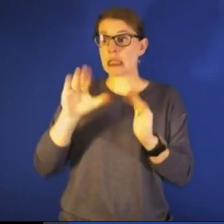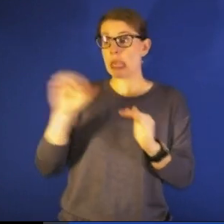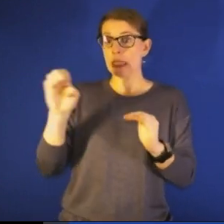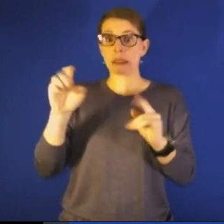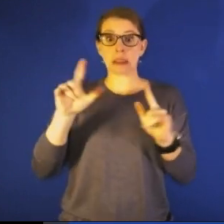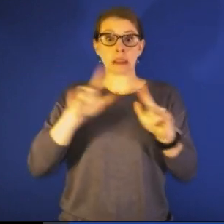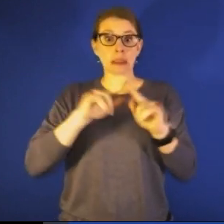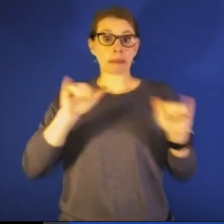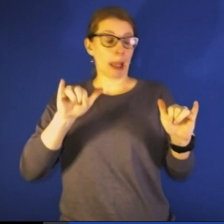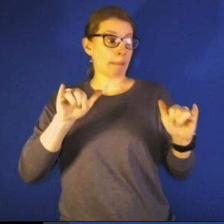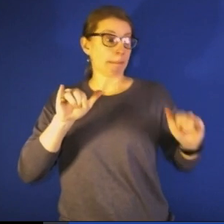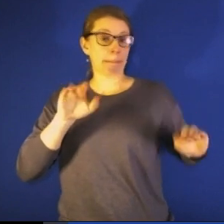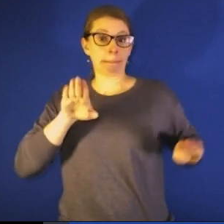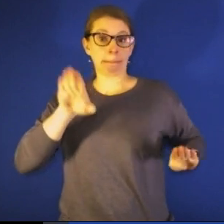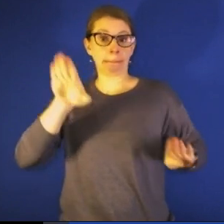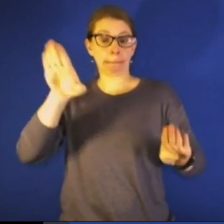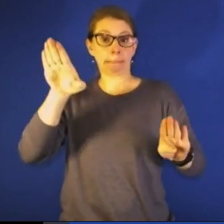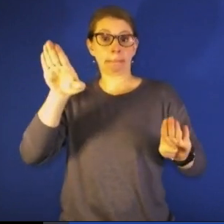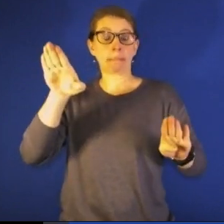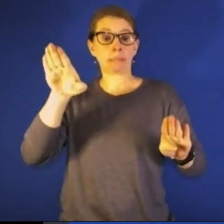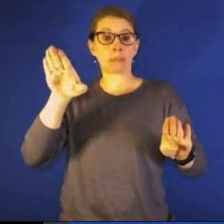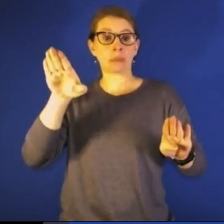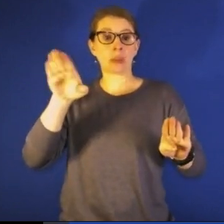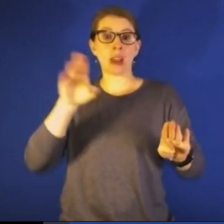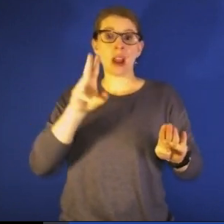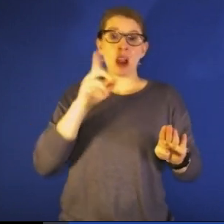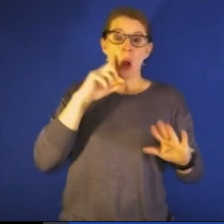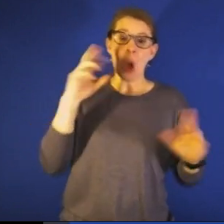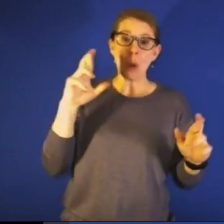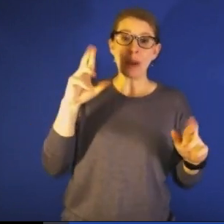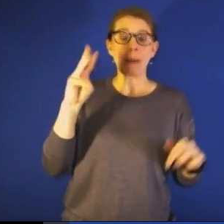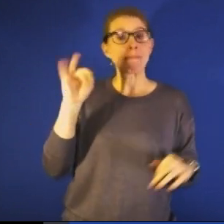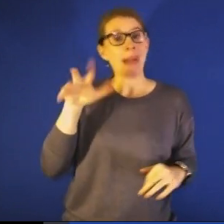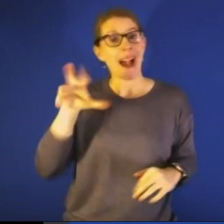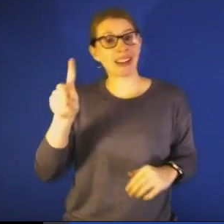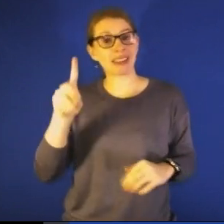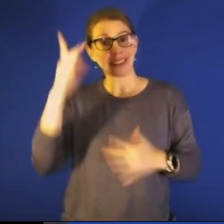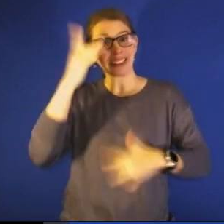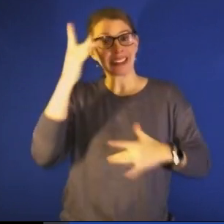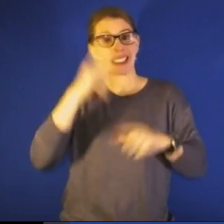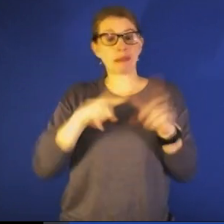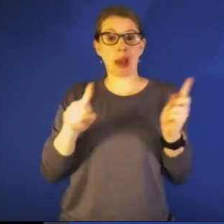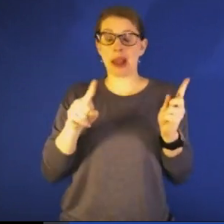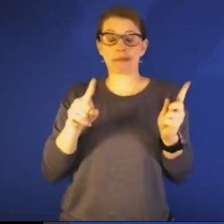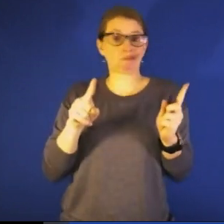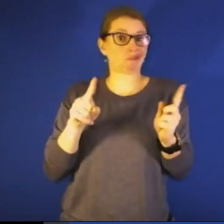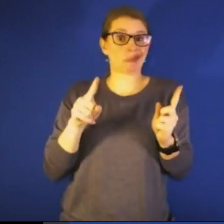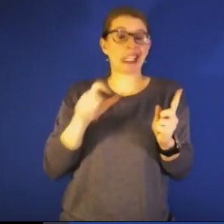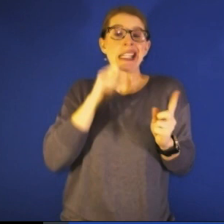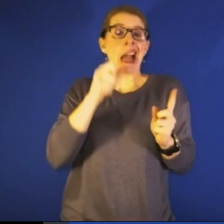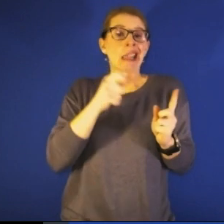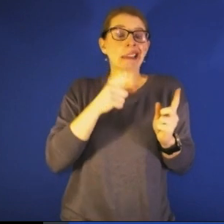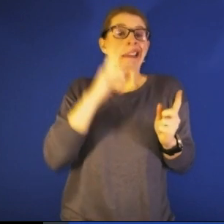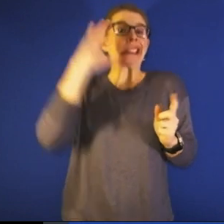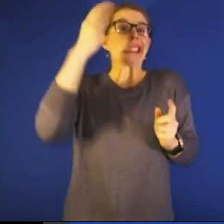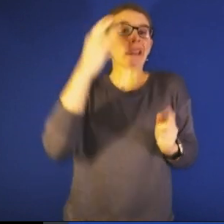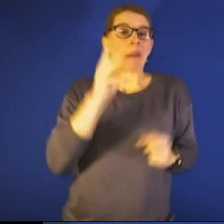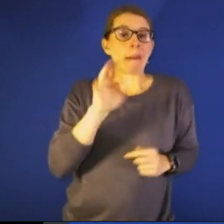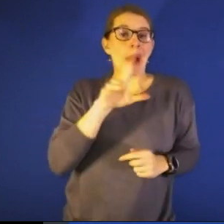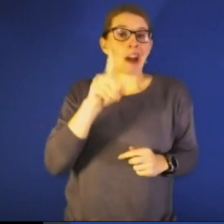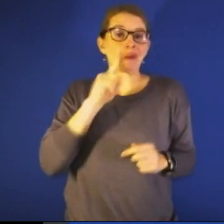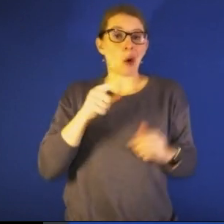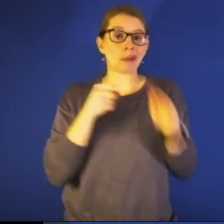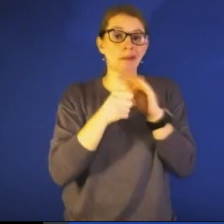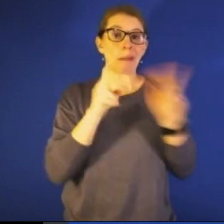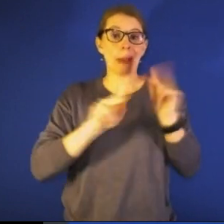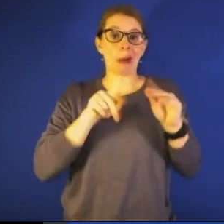happen. We hope that it ends up being a mild disease, but so far we haven't seen that necessarily. And the other thing that